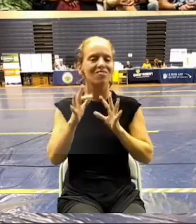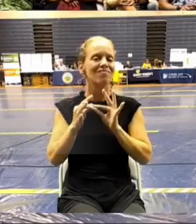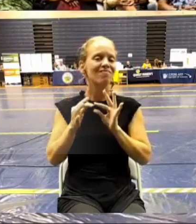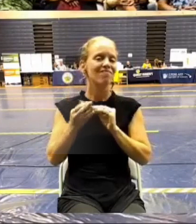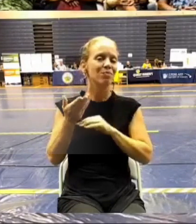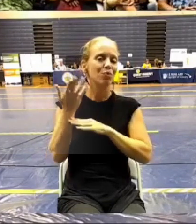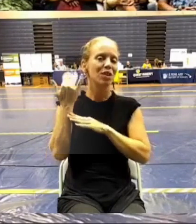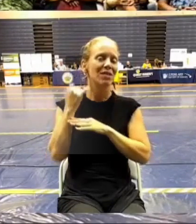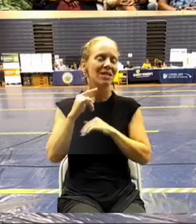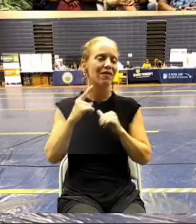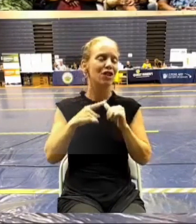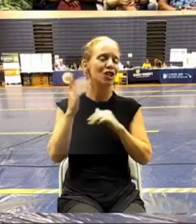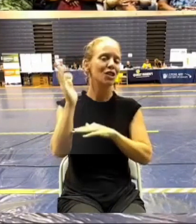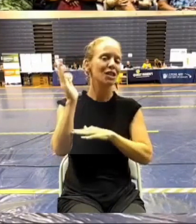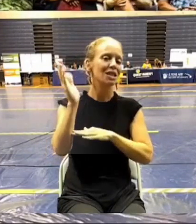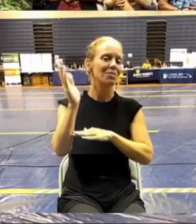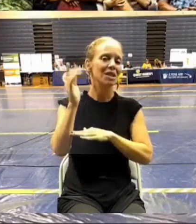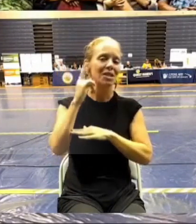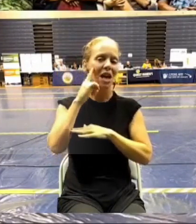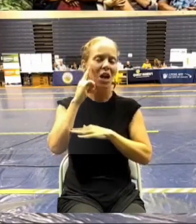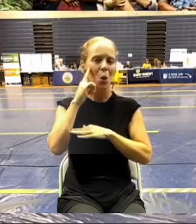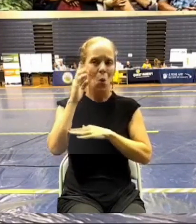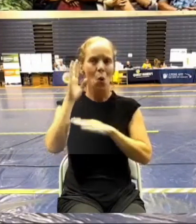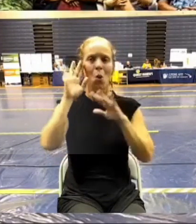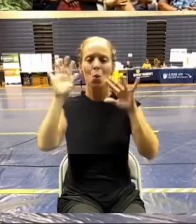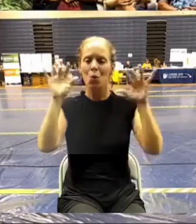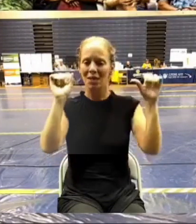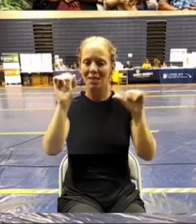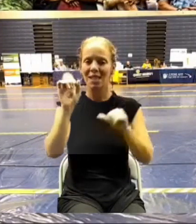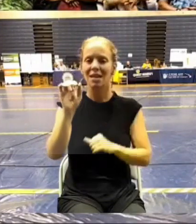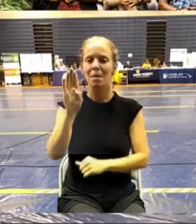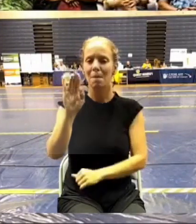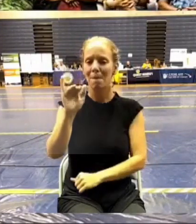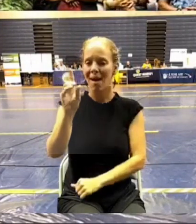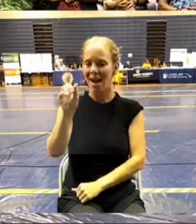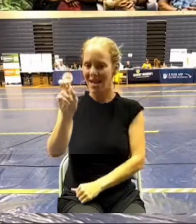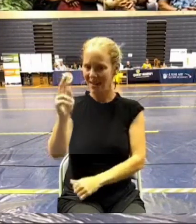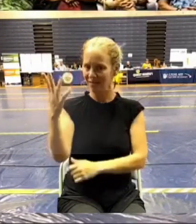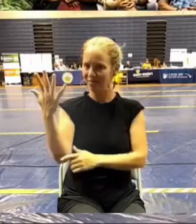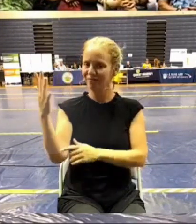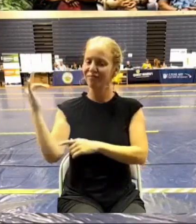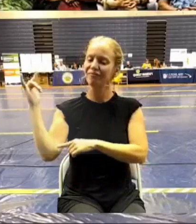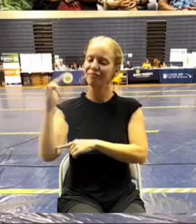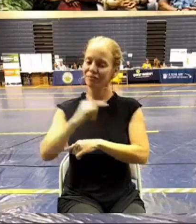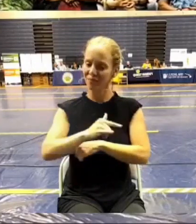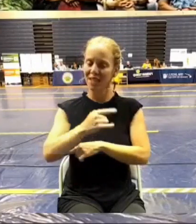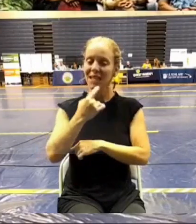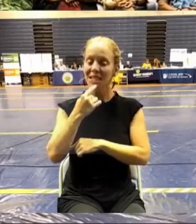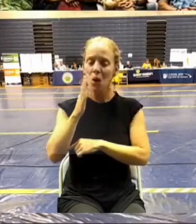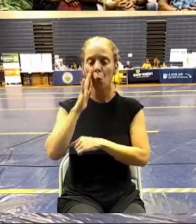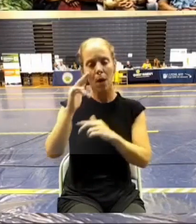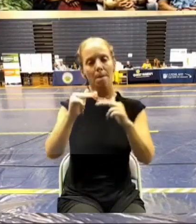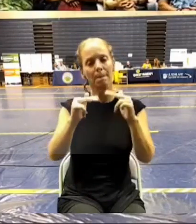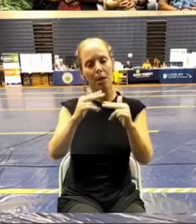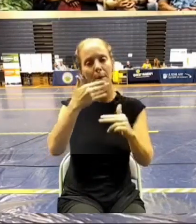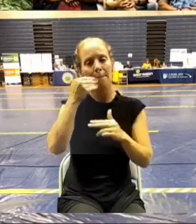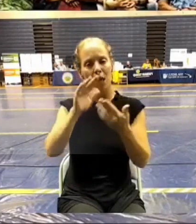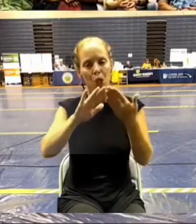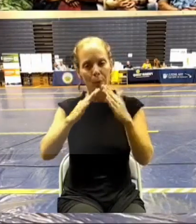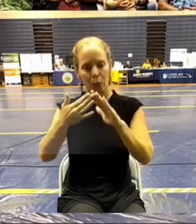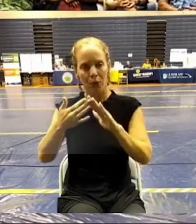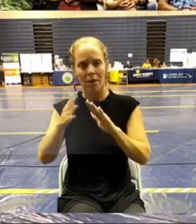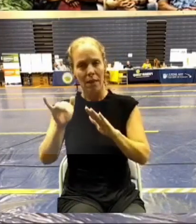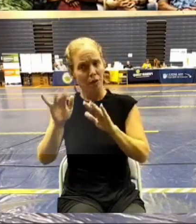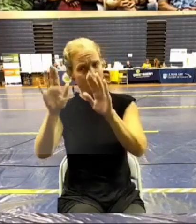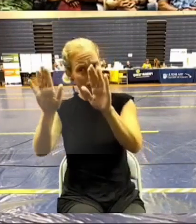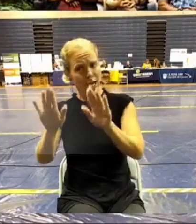our first speech when President Biden came here and he had said that we will build you a better community, which is great.